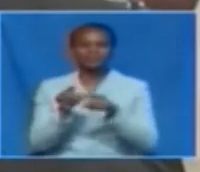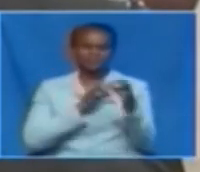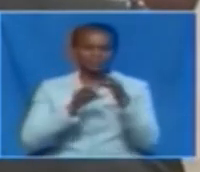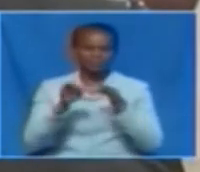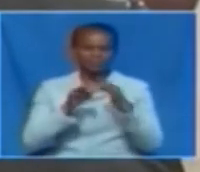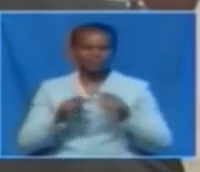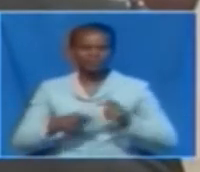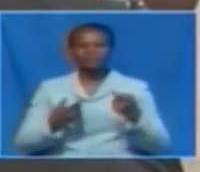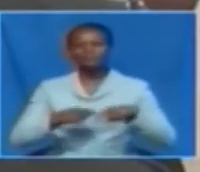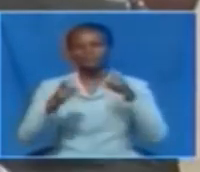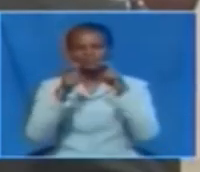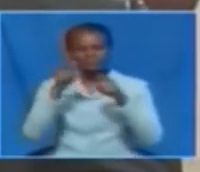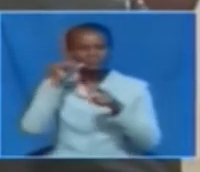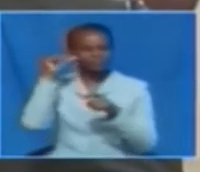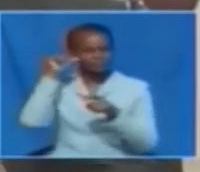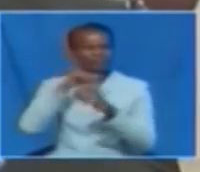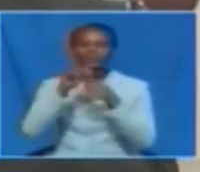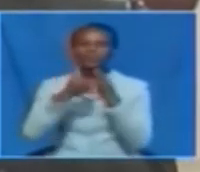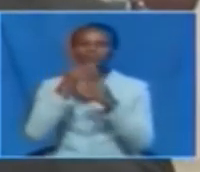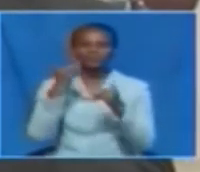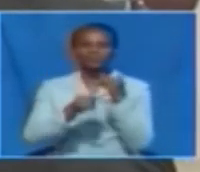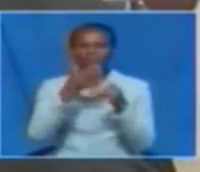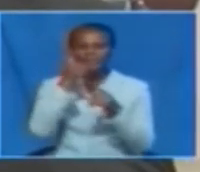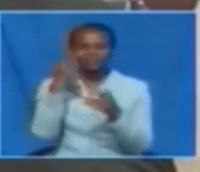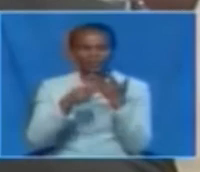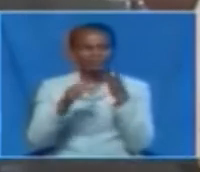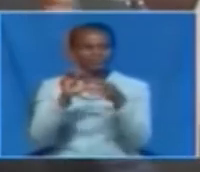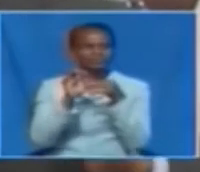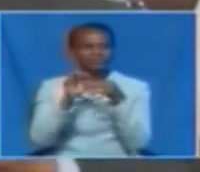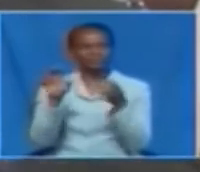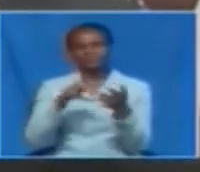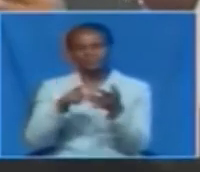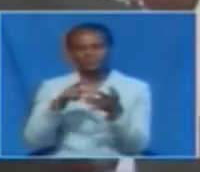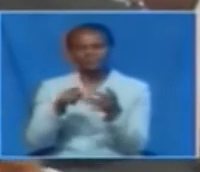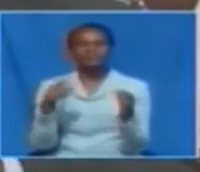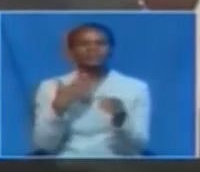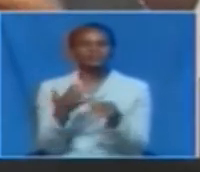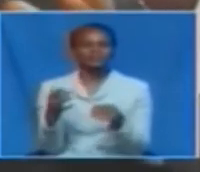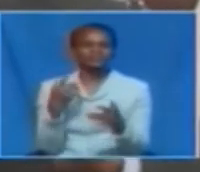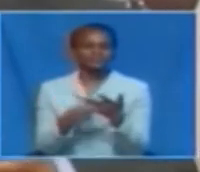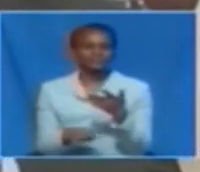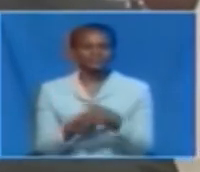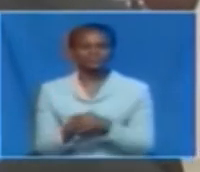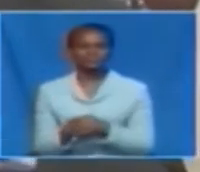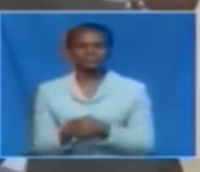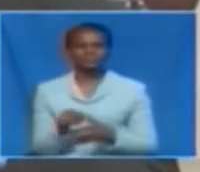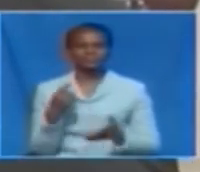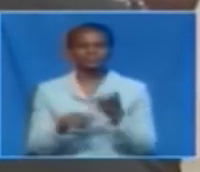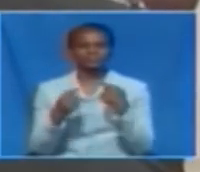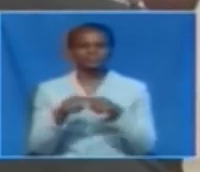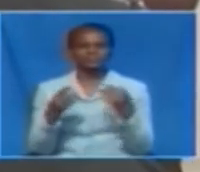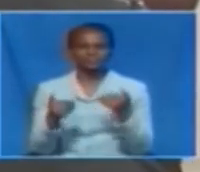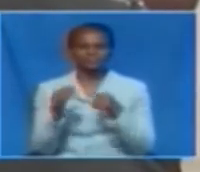that the challenges of yesterday are over, and now we are one united party. This thing that is evolving now across the